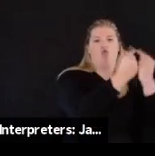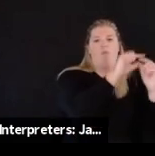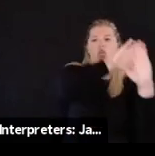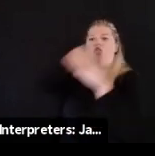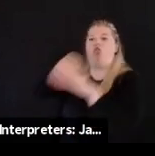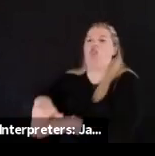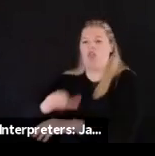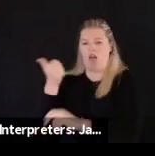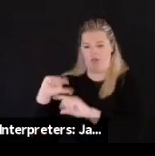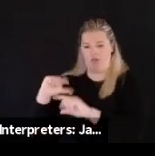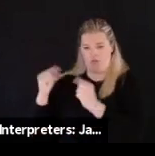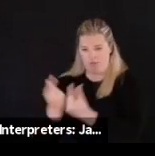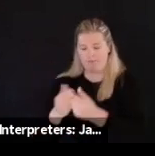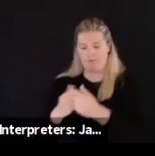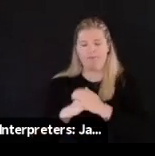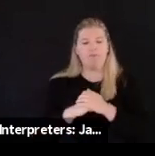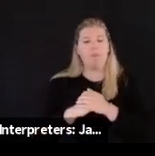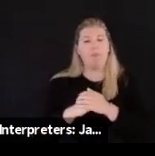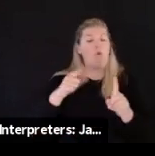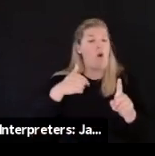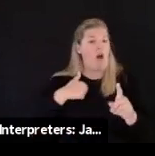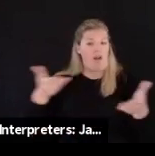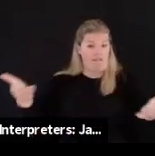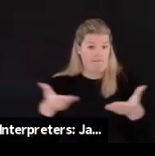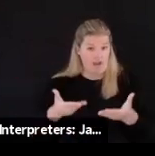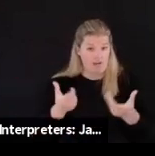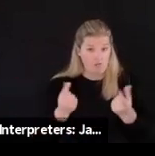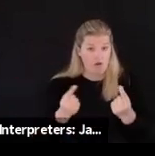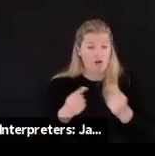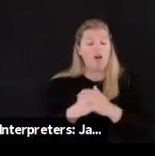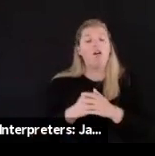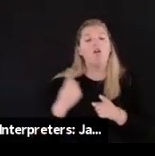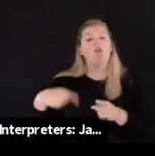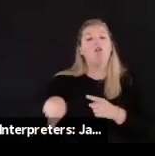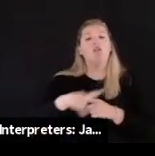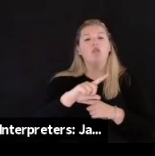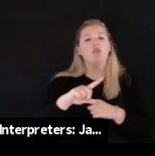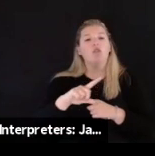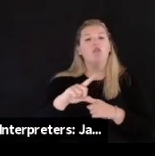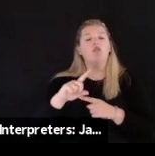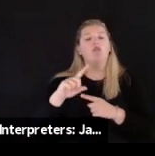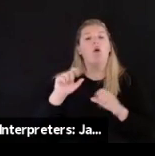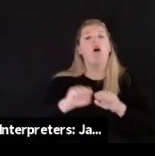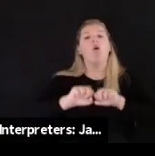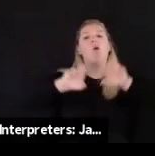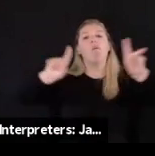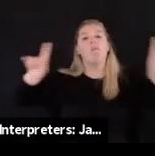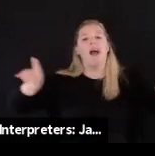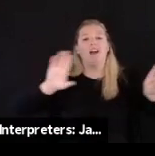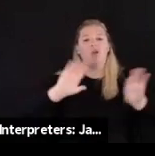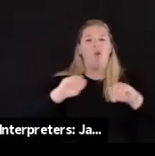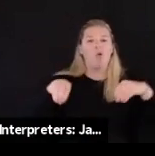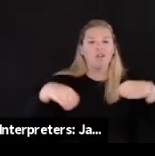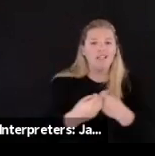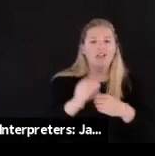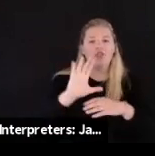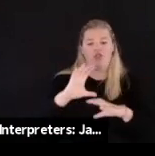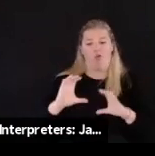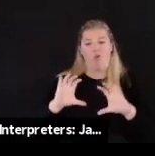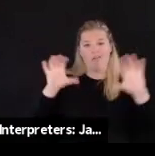So my invitation to all of you is, as you are going back into your spaces and into your coalitions and